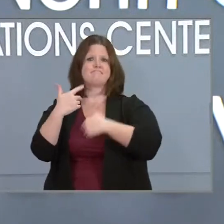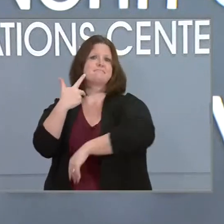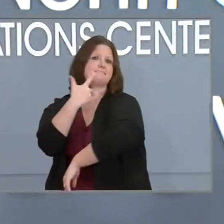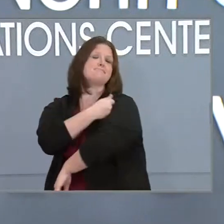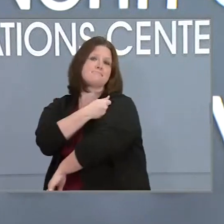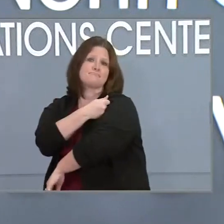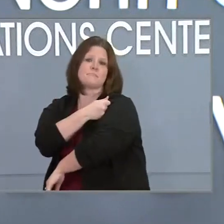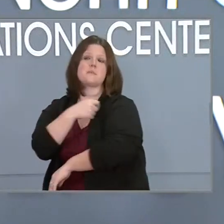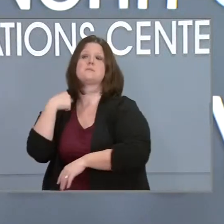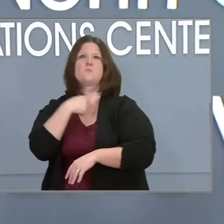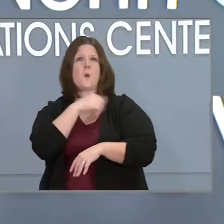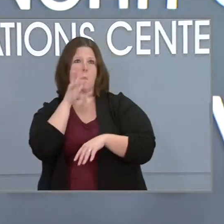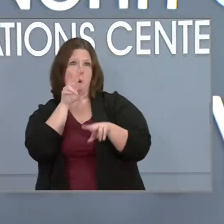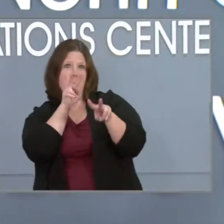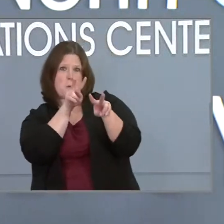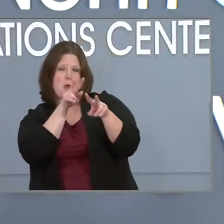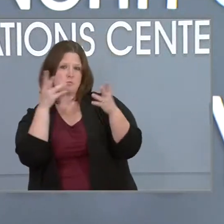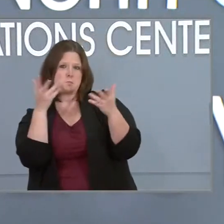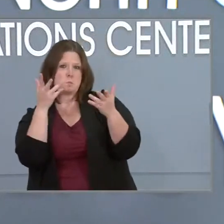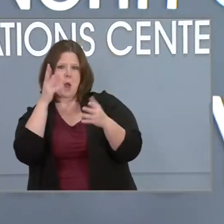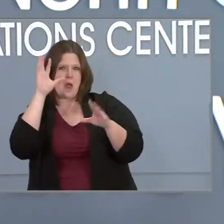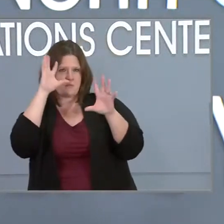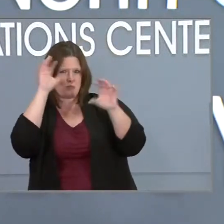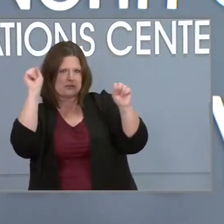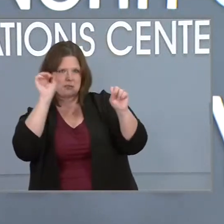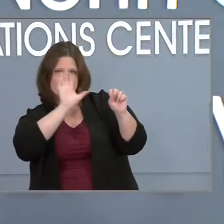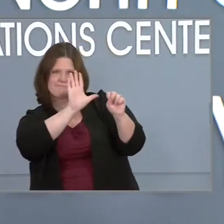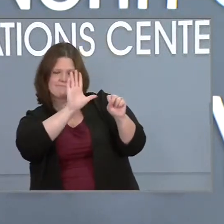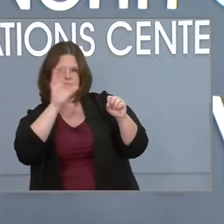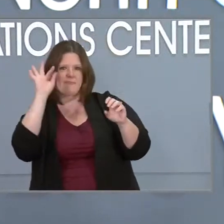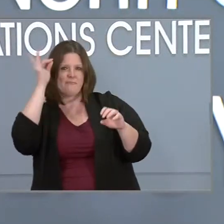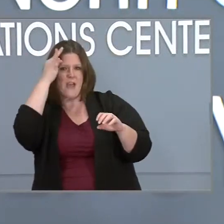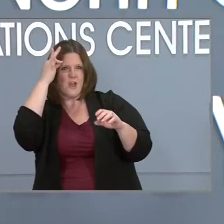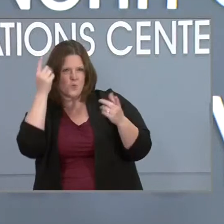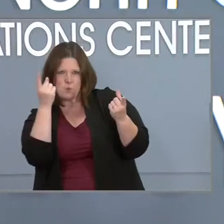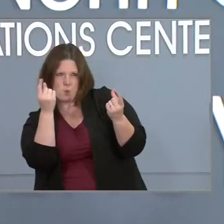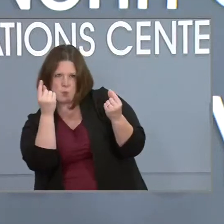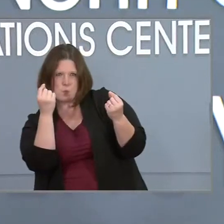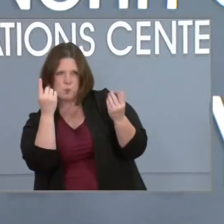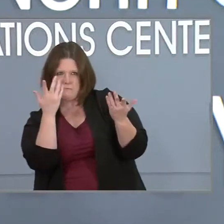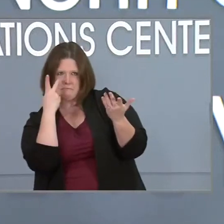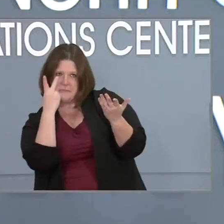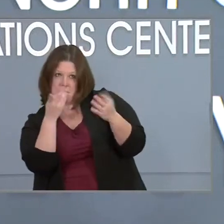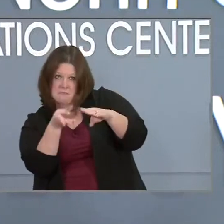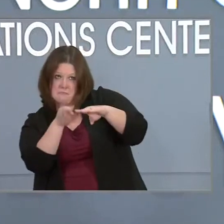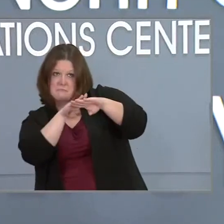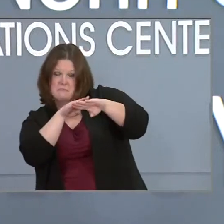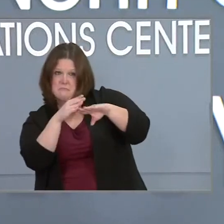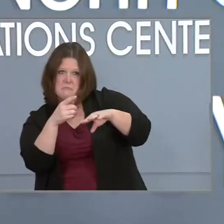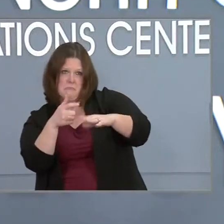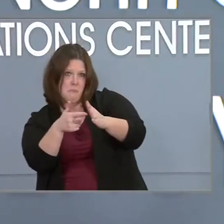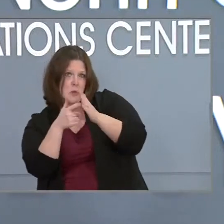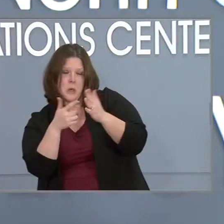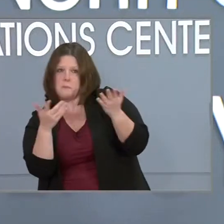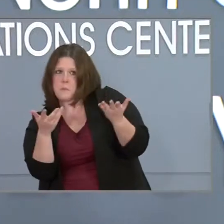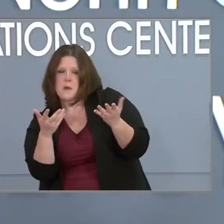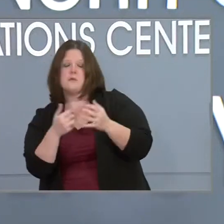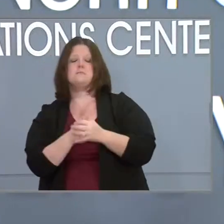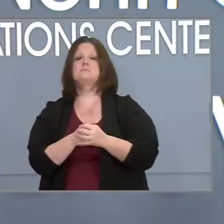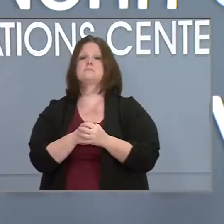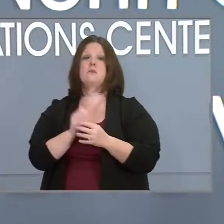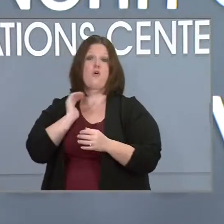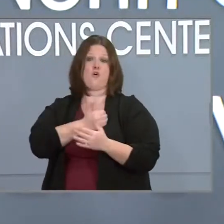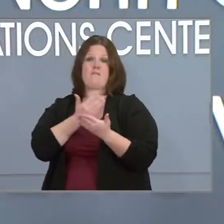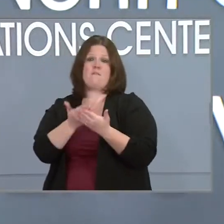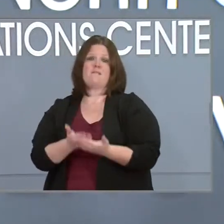months, because it's going to take them a while to ramp up, and we'll see how effective our verification requirement is for